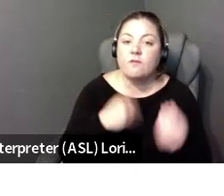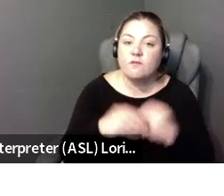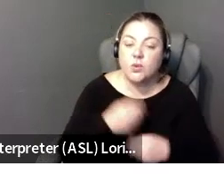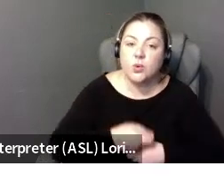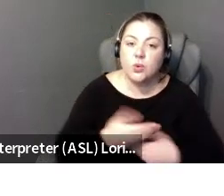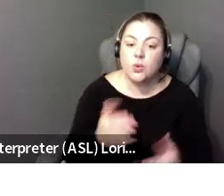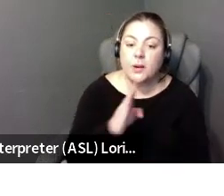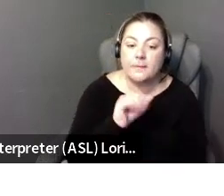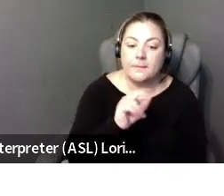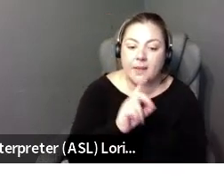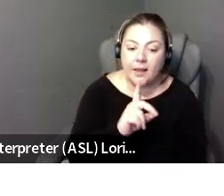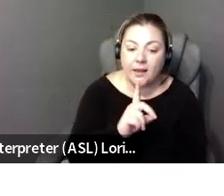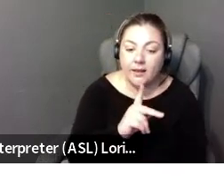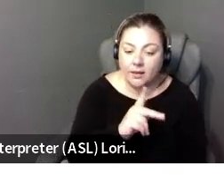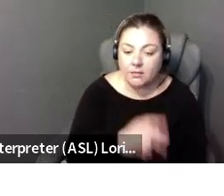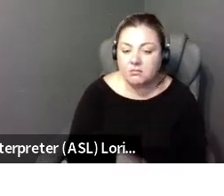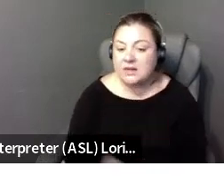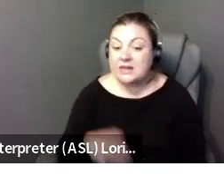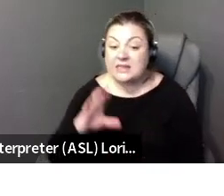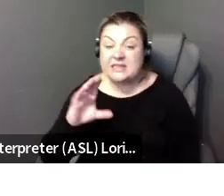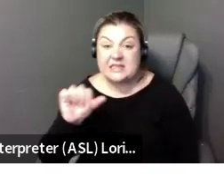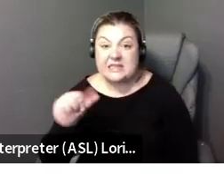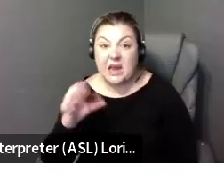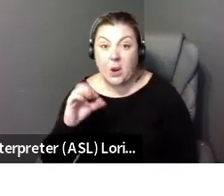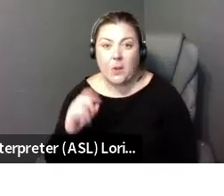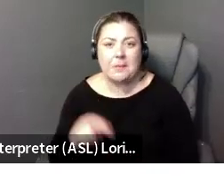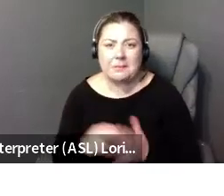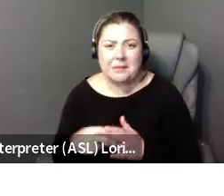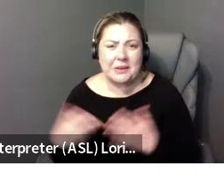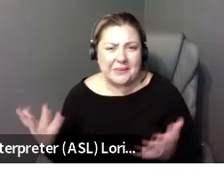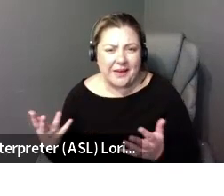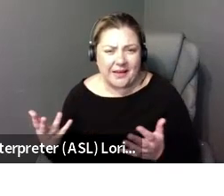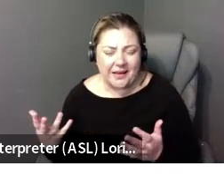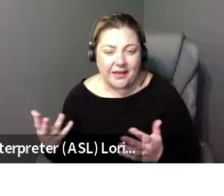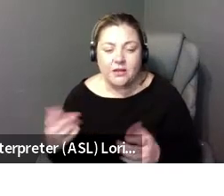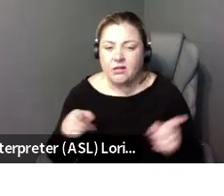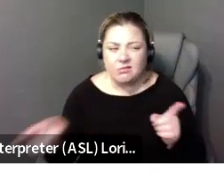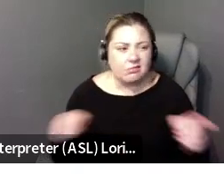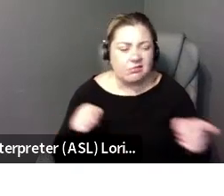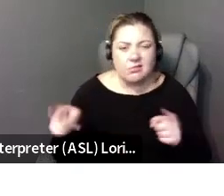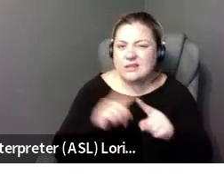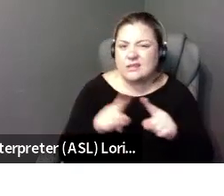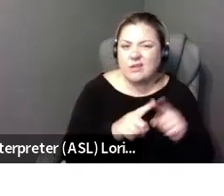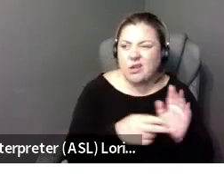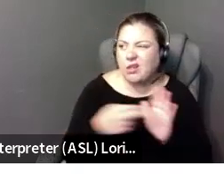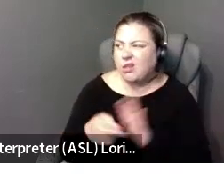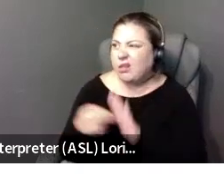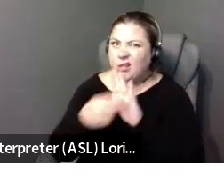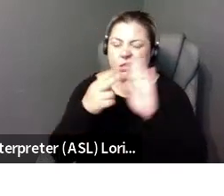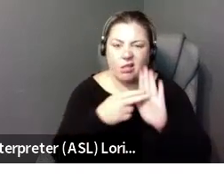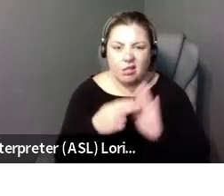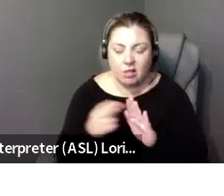And thankfully, we have a couple of different groups that are starting to flesh this out for us. There's the US Core Data